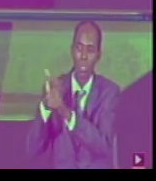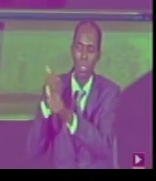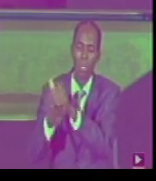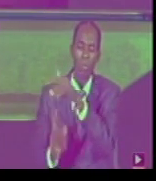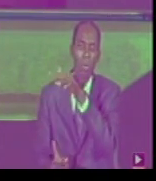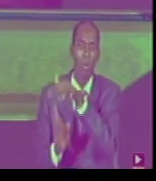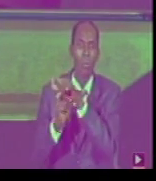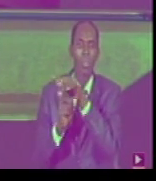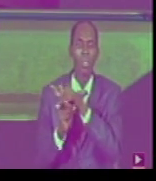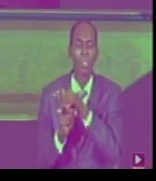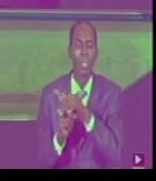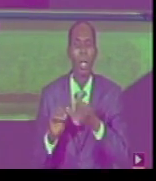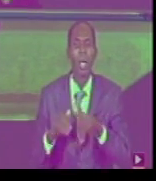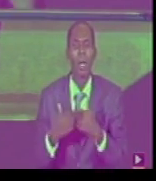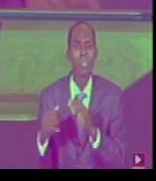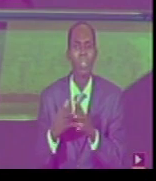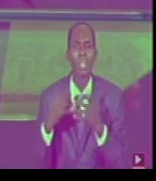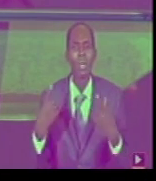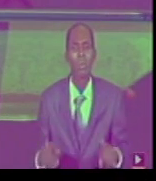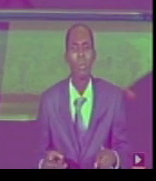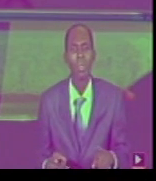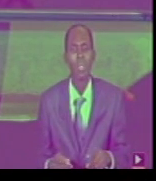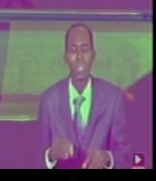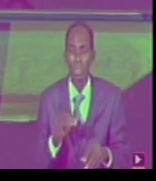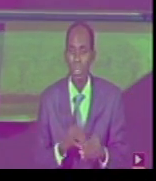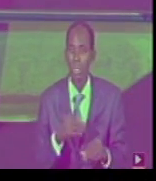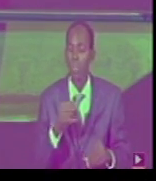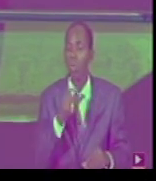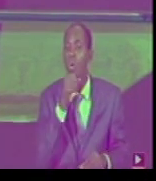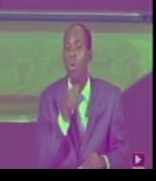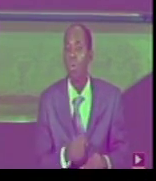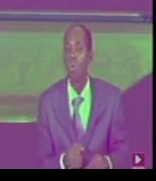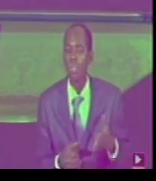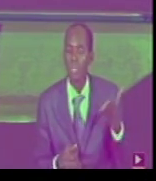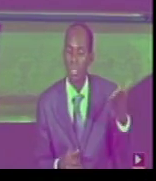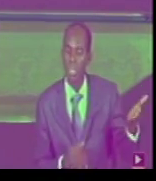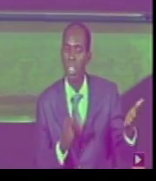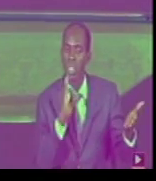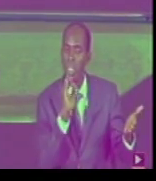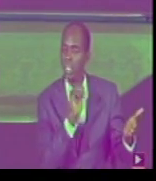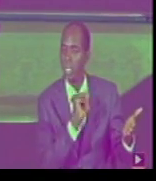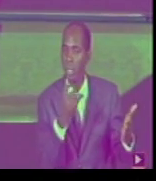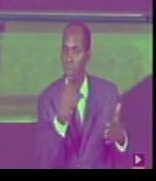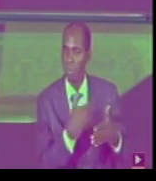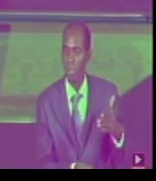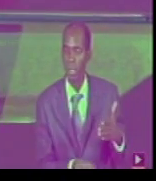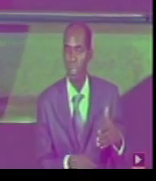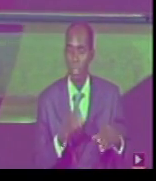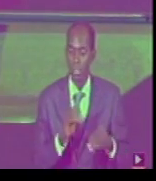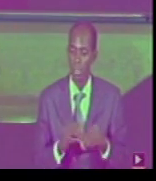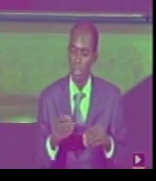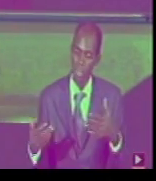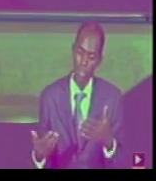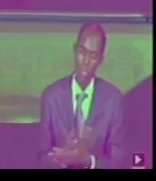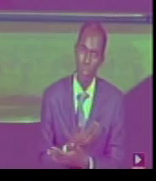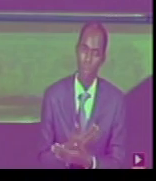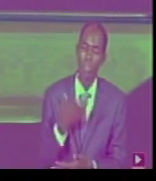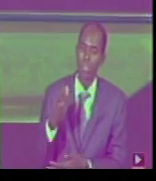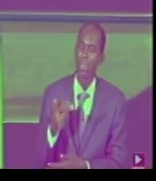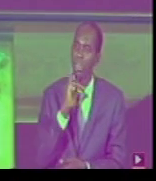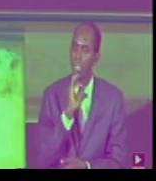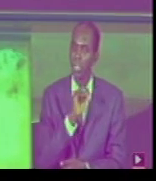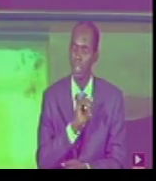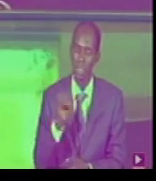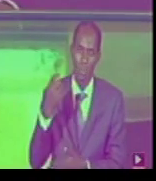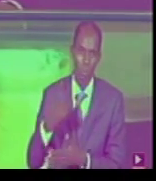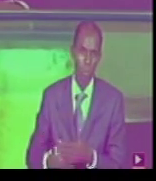the old, there is a price. In the new, there is a price. Let's come back to